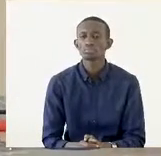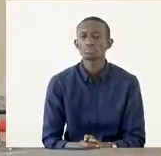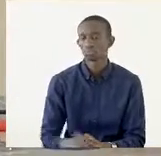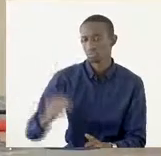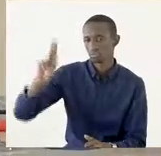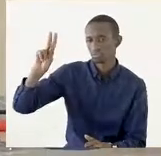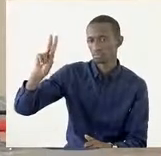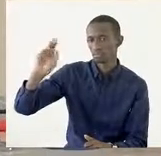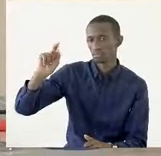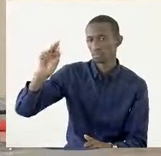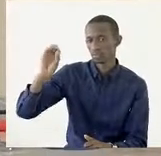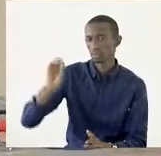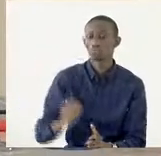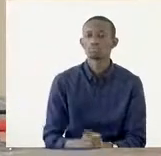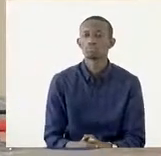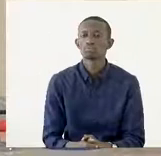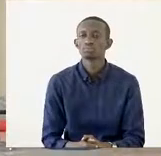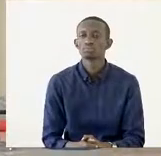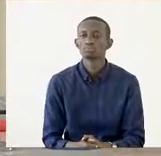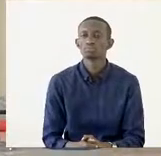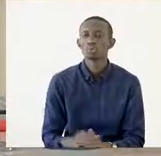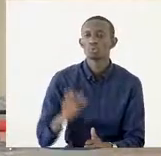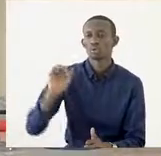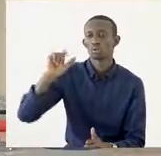ketone or aldehyde,